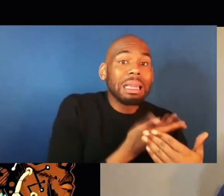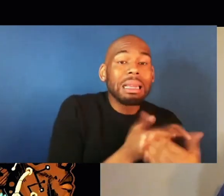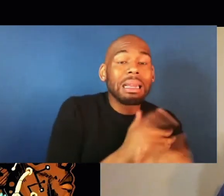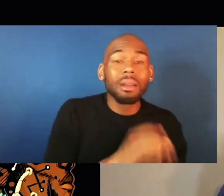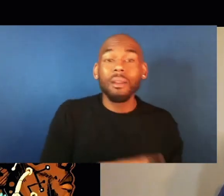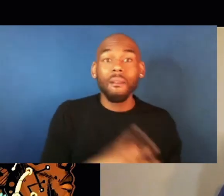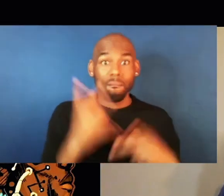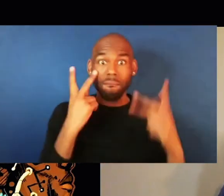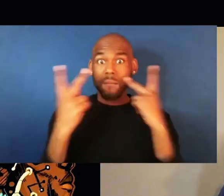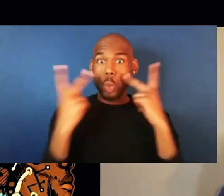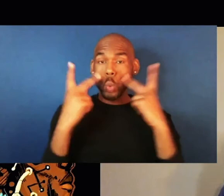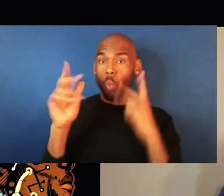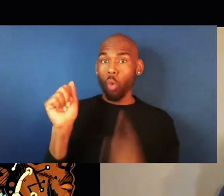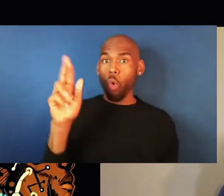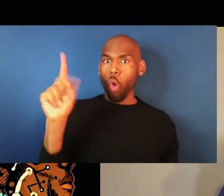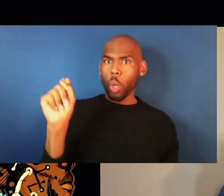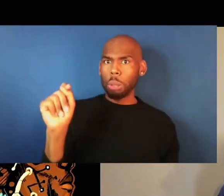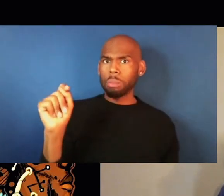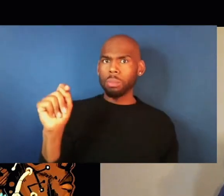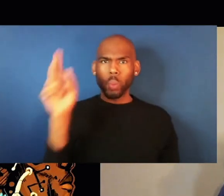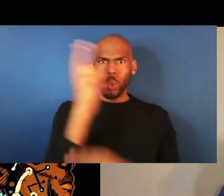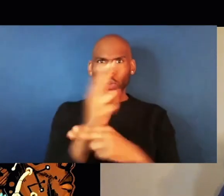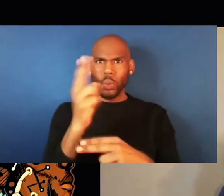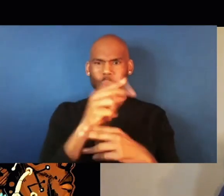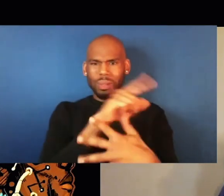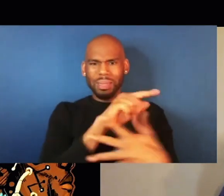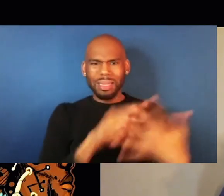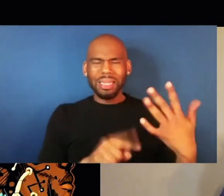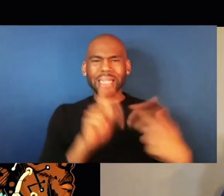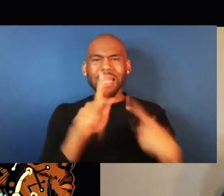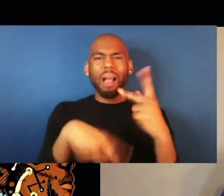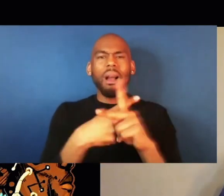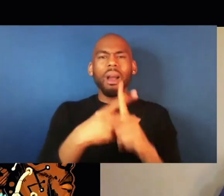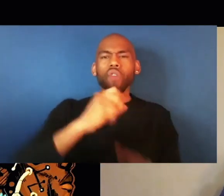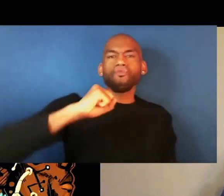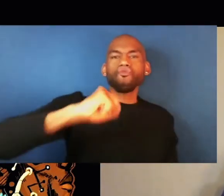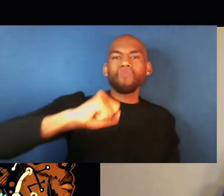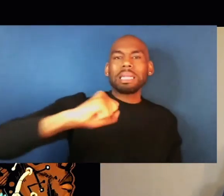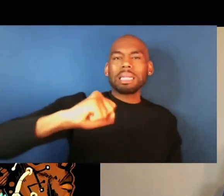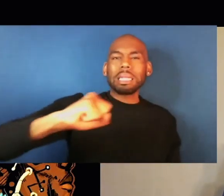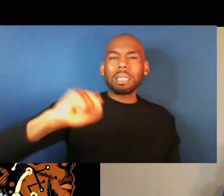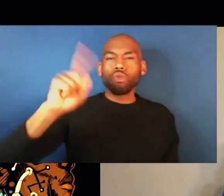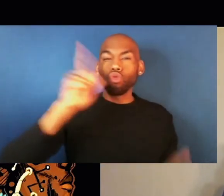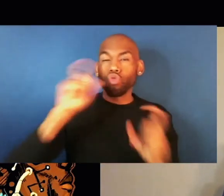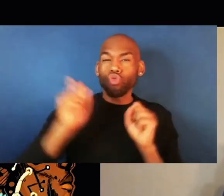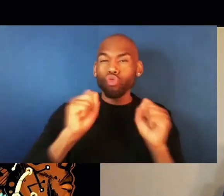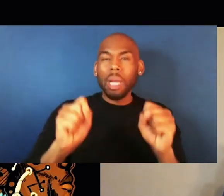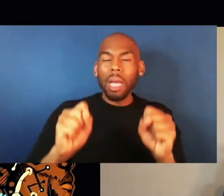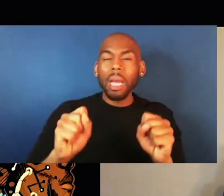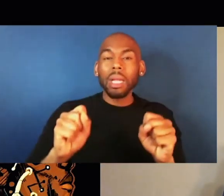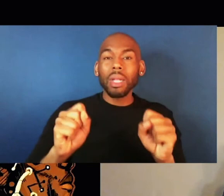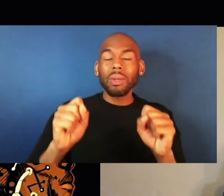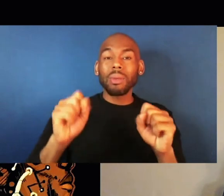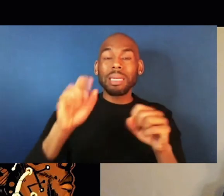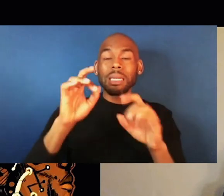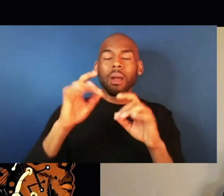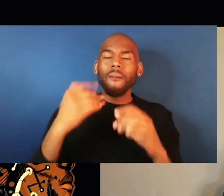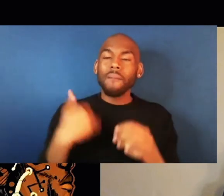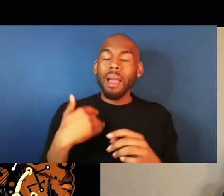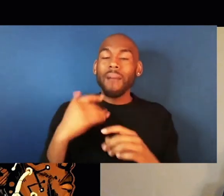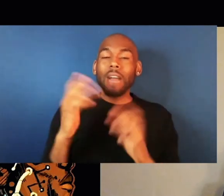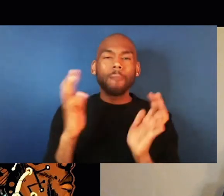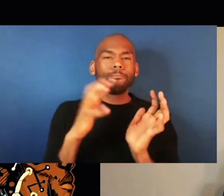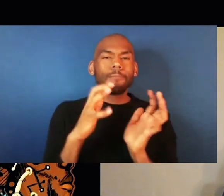which was visual art, we use these as a type of resistance strategies to either release tension,